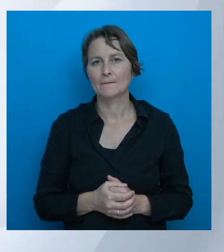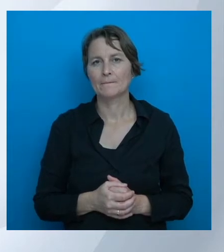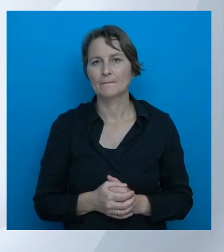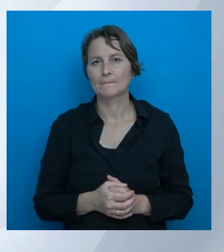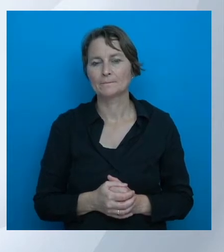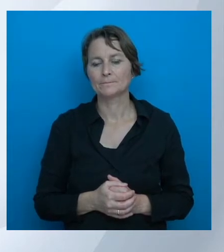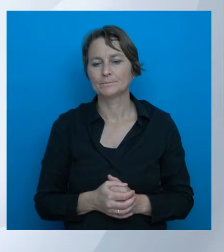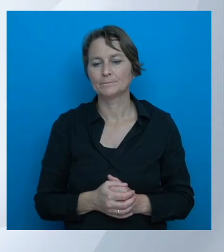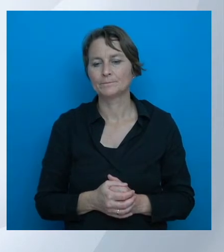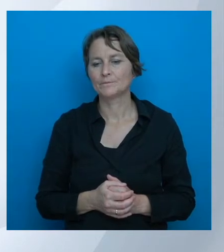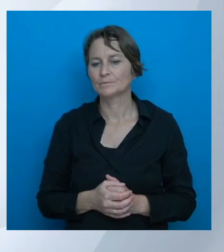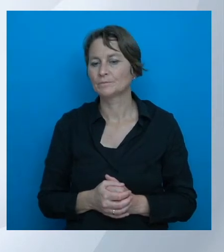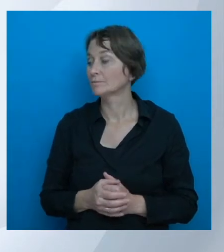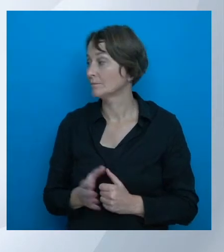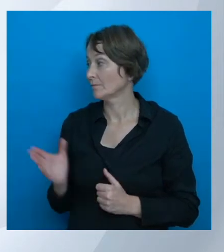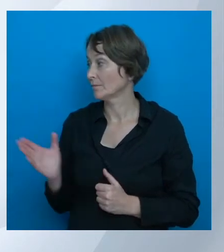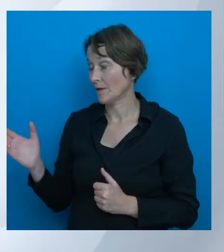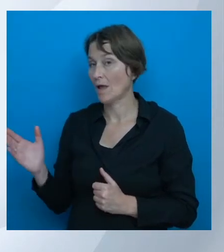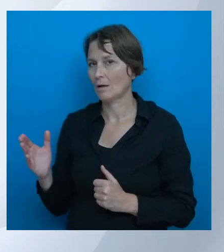this as well.